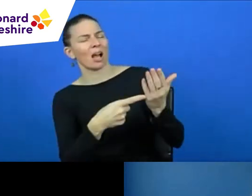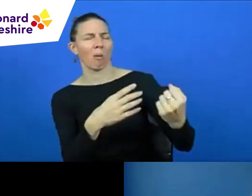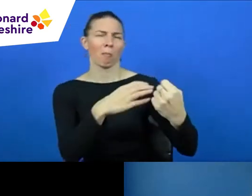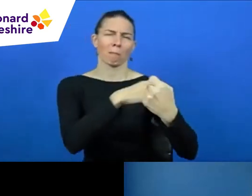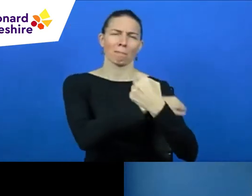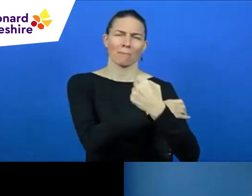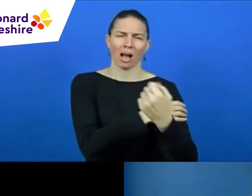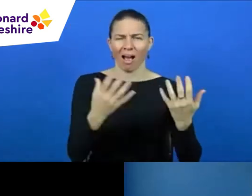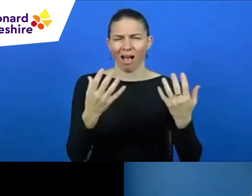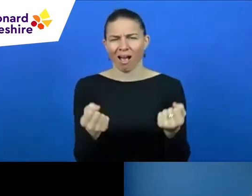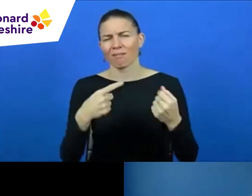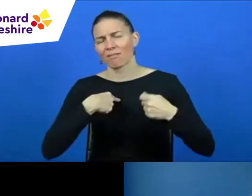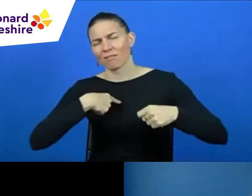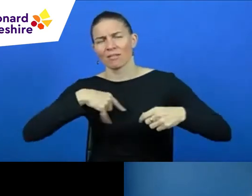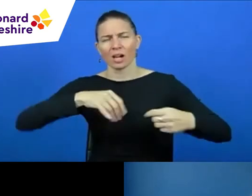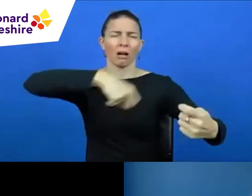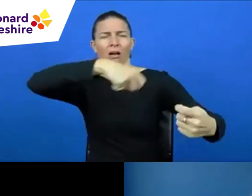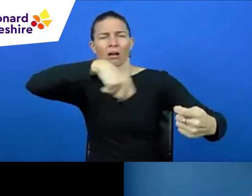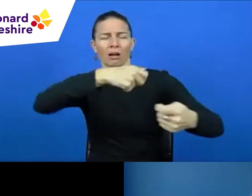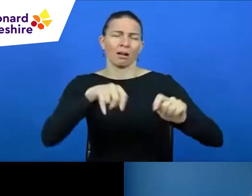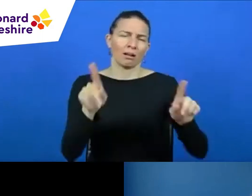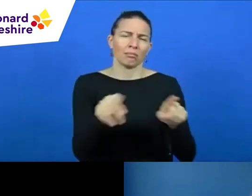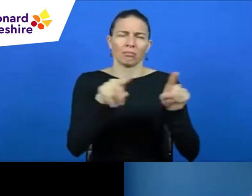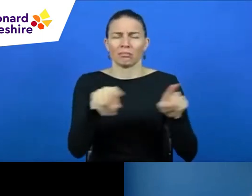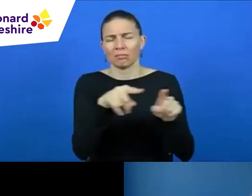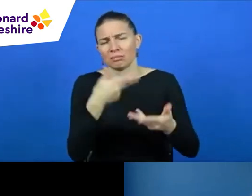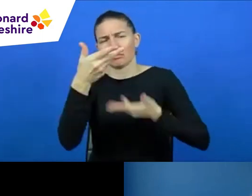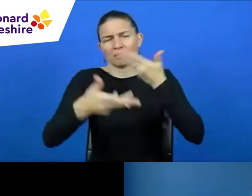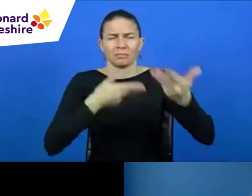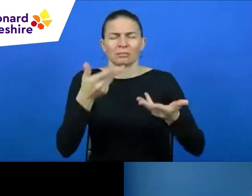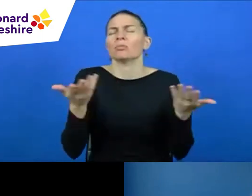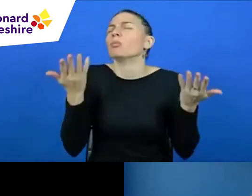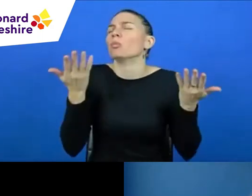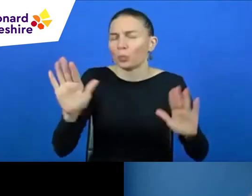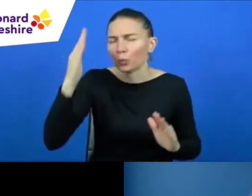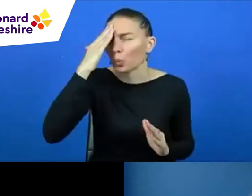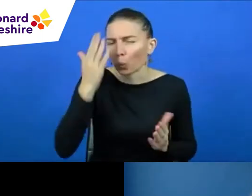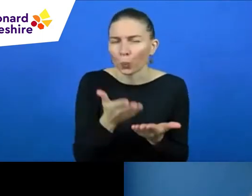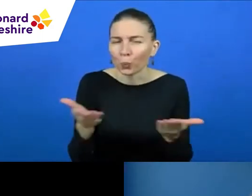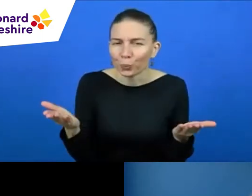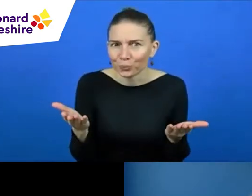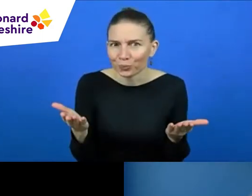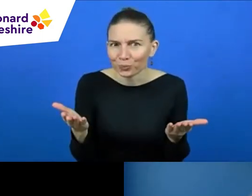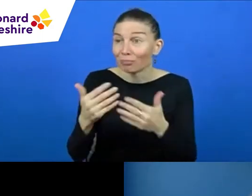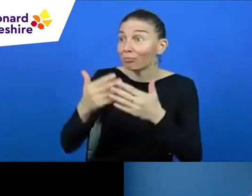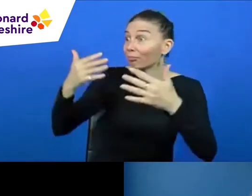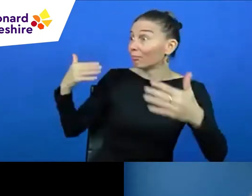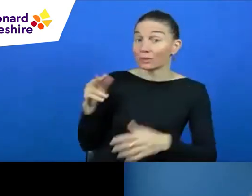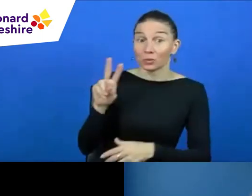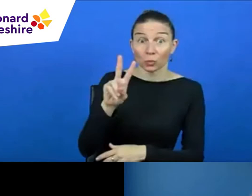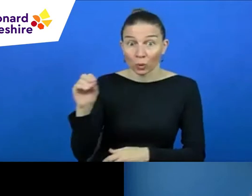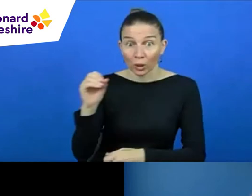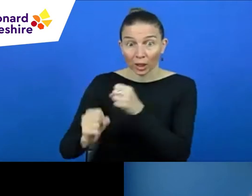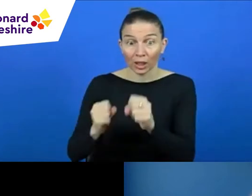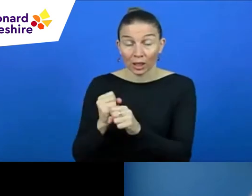too lyrical about that, and how over the past 20 years, our lives have all been dramatically